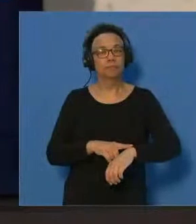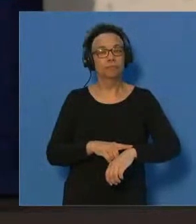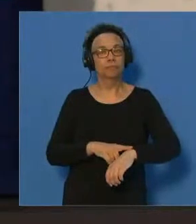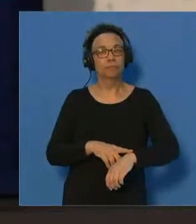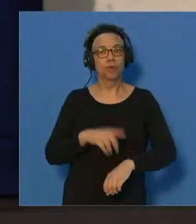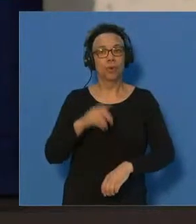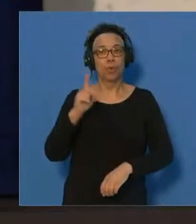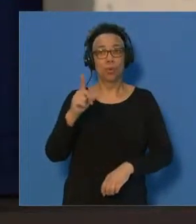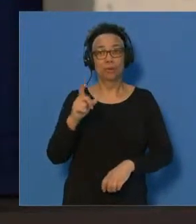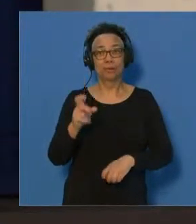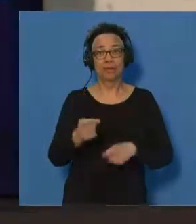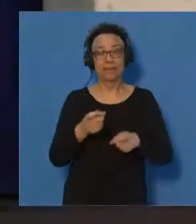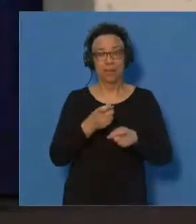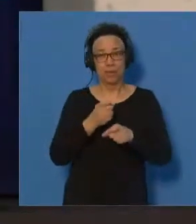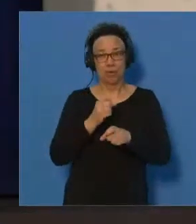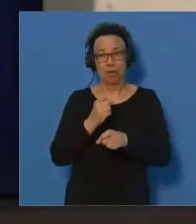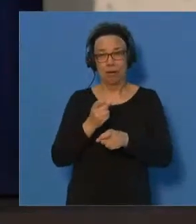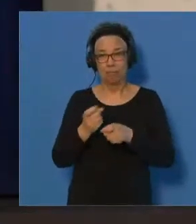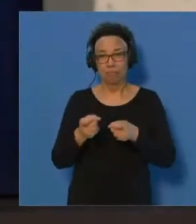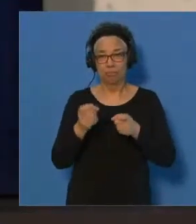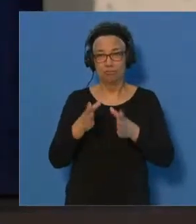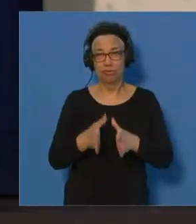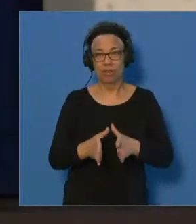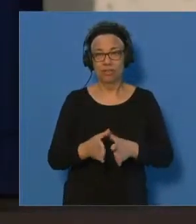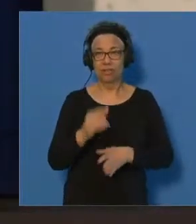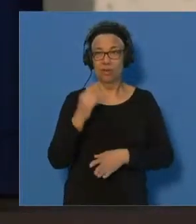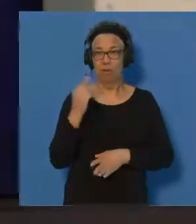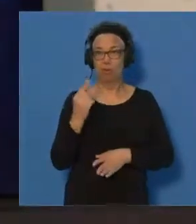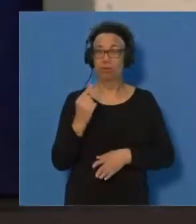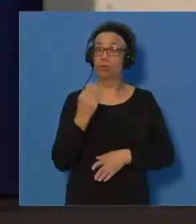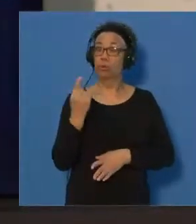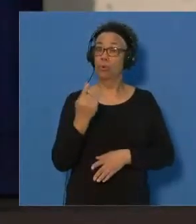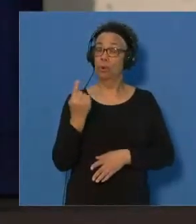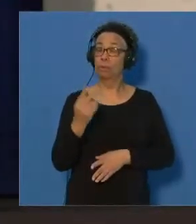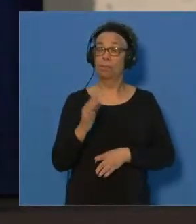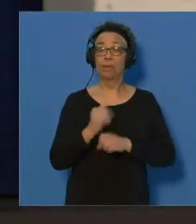attendance can only be made by appointment.